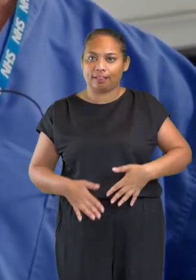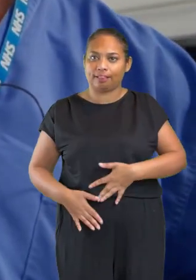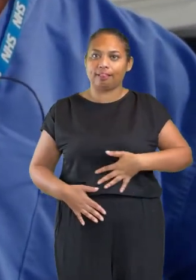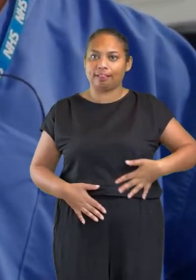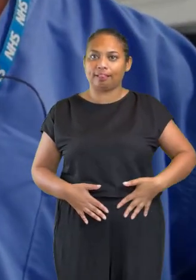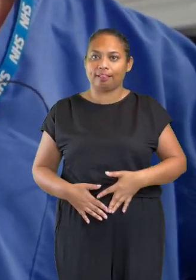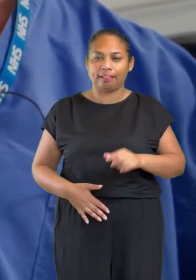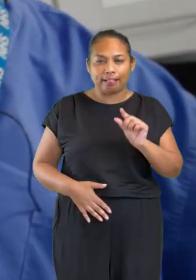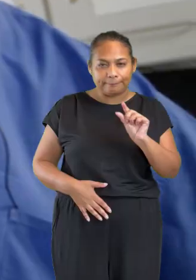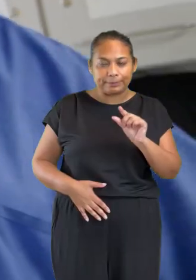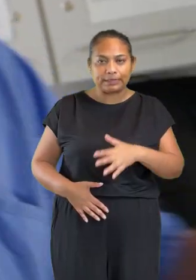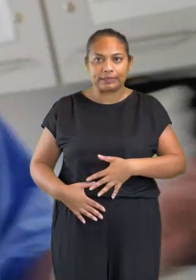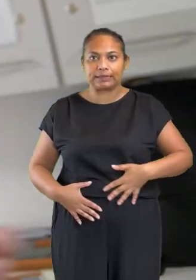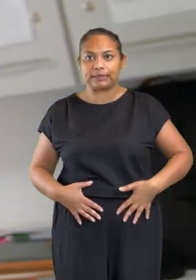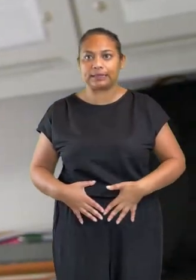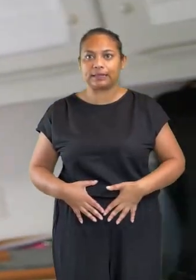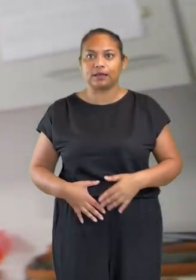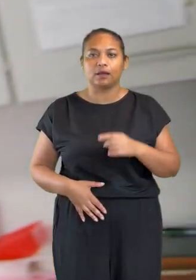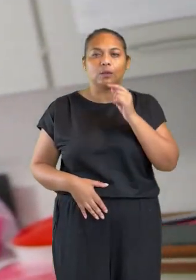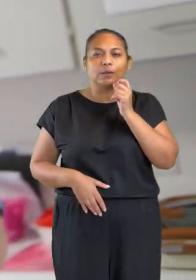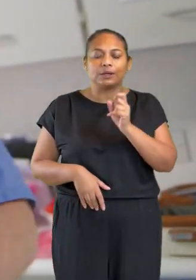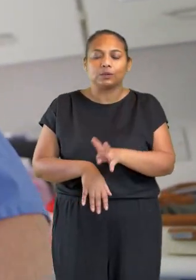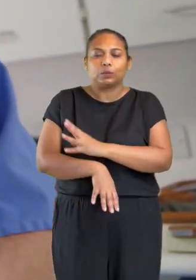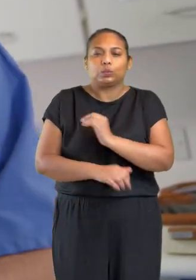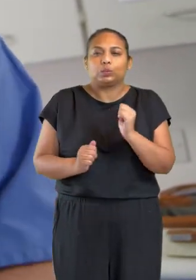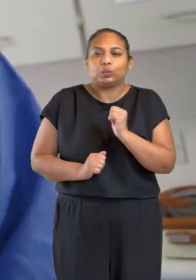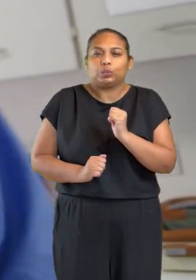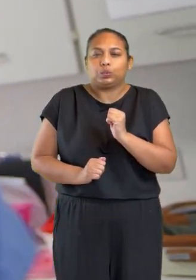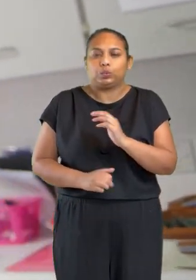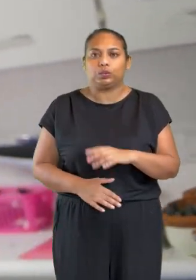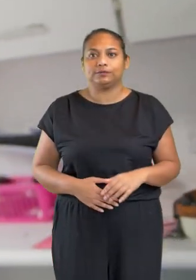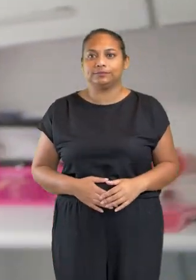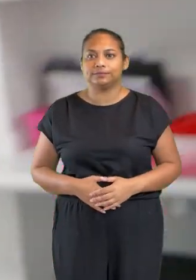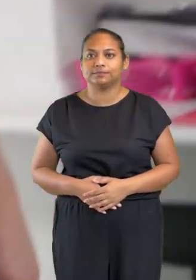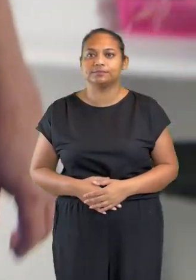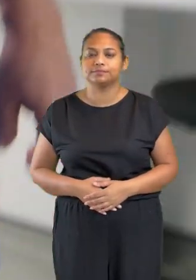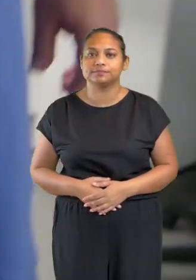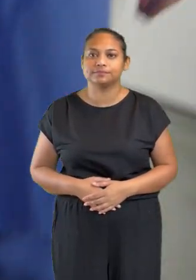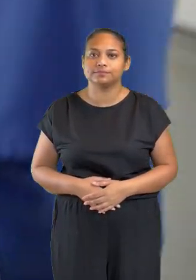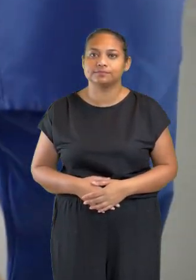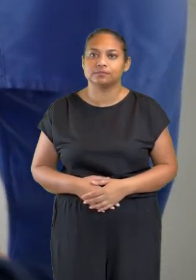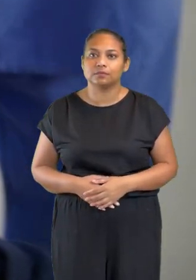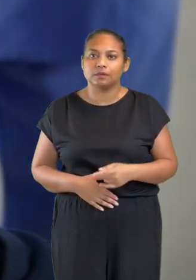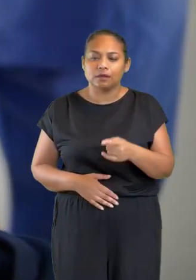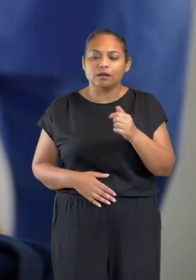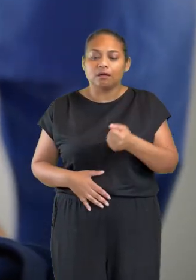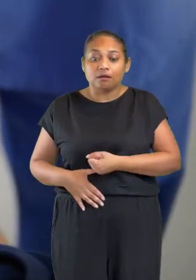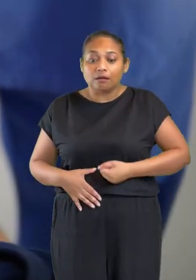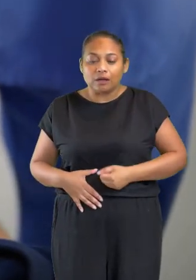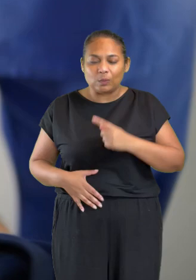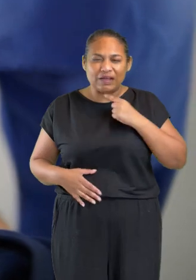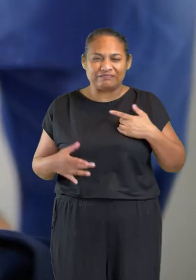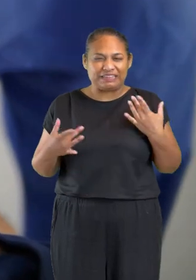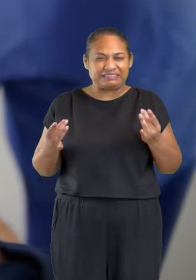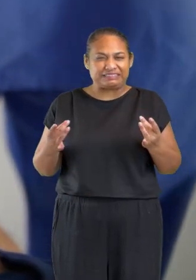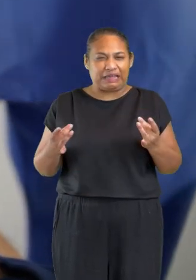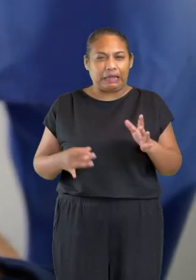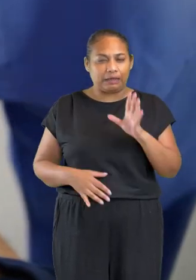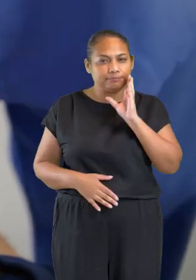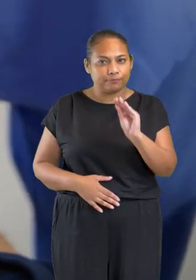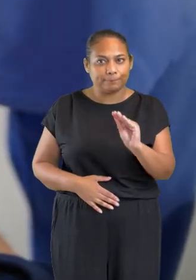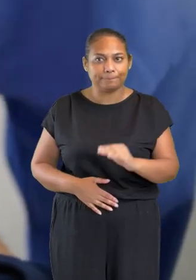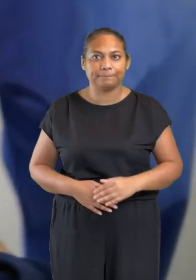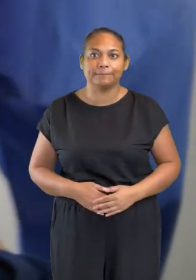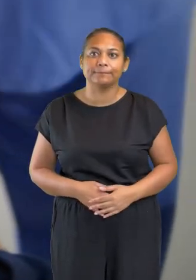tummy. It may be a little chilly. The gel may feel sticky when you're being screened.